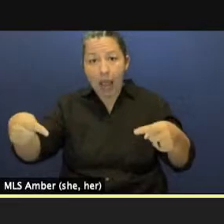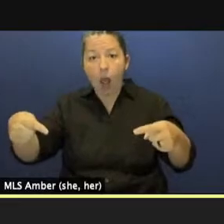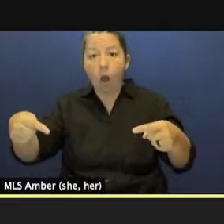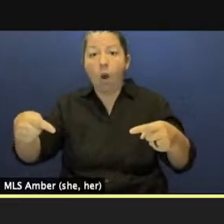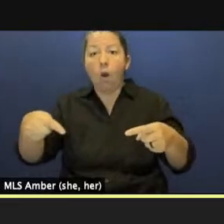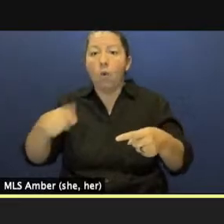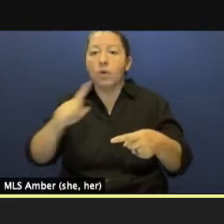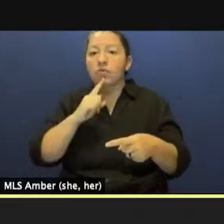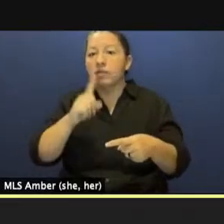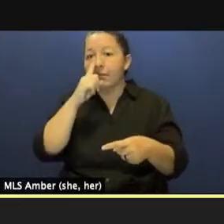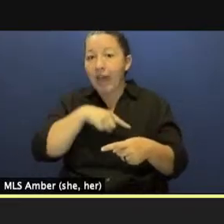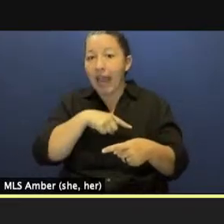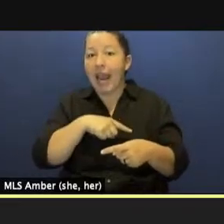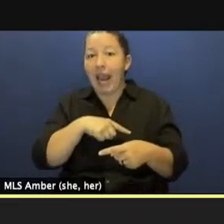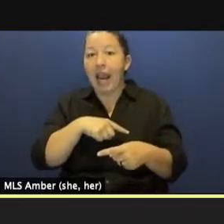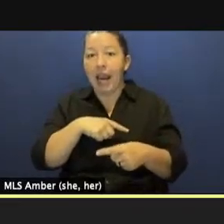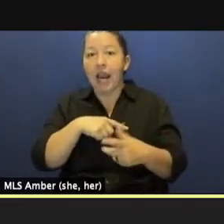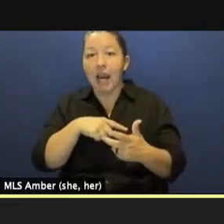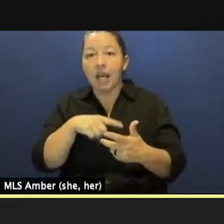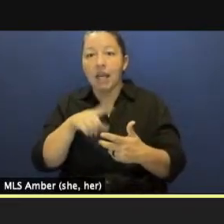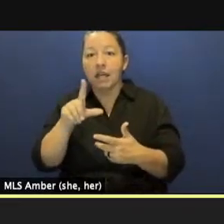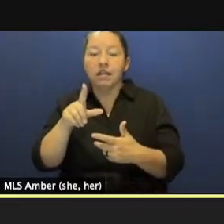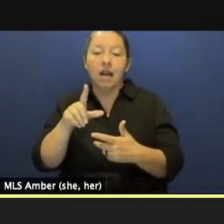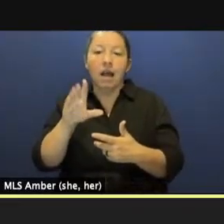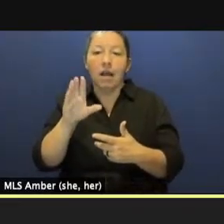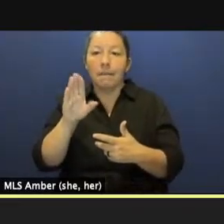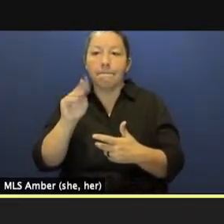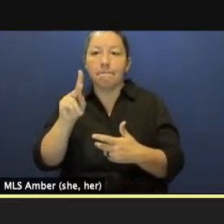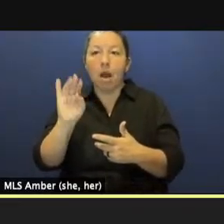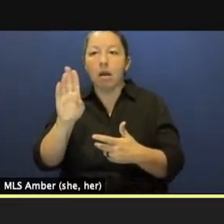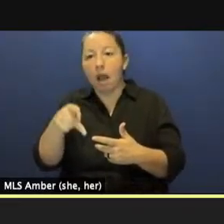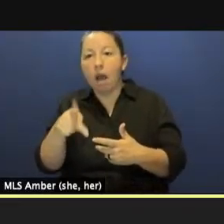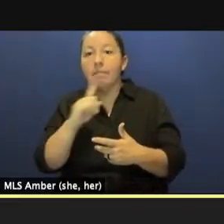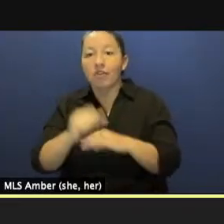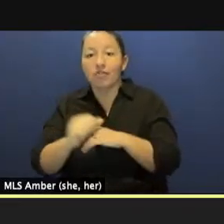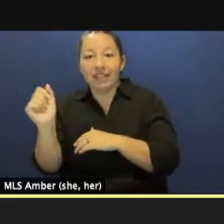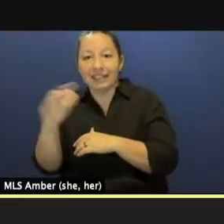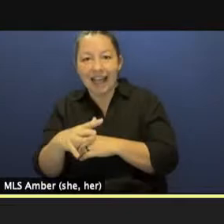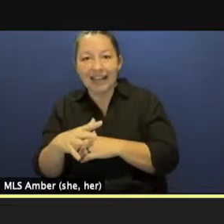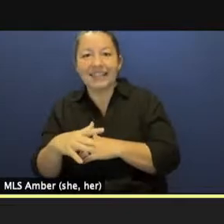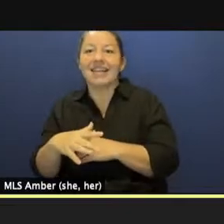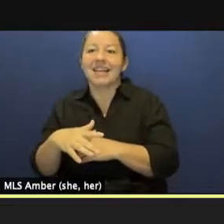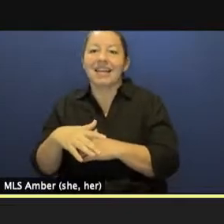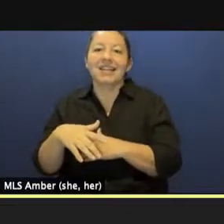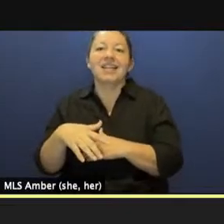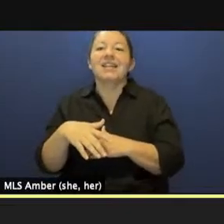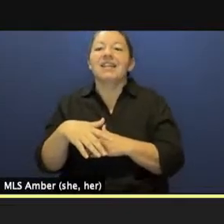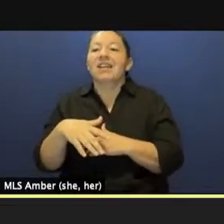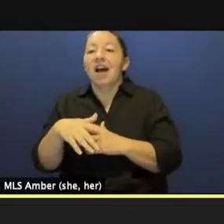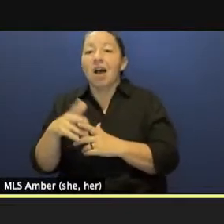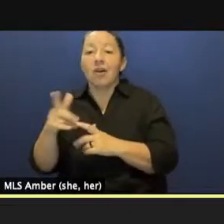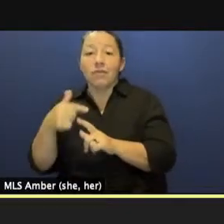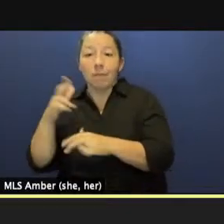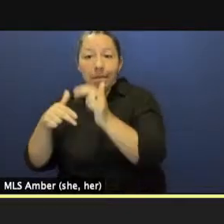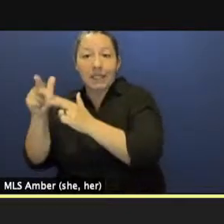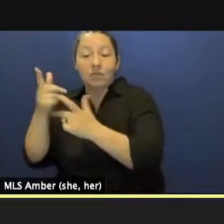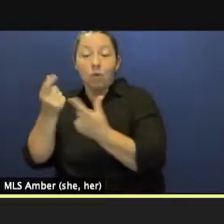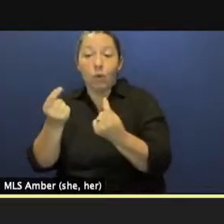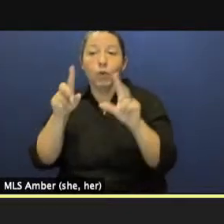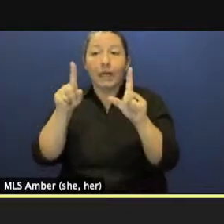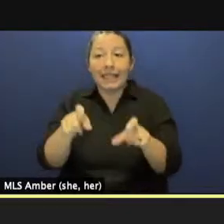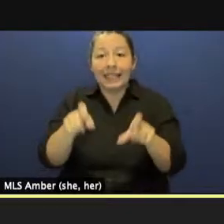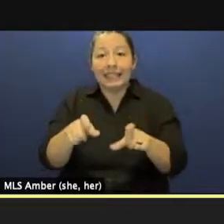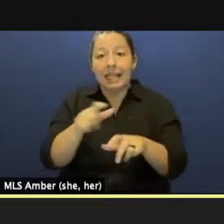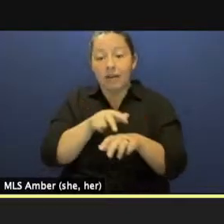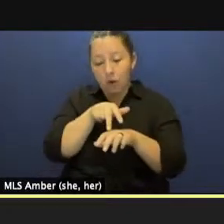actually shipped a mock-up out to NASA Johnson where the rover is being built. And we were doing testing, going down their